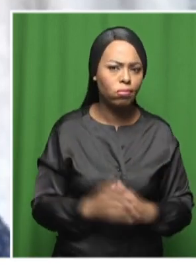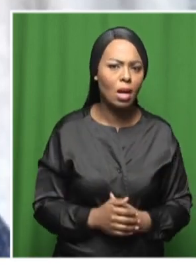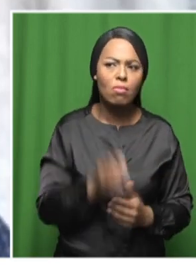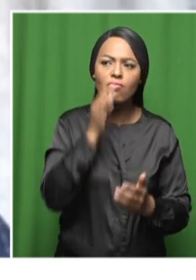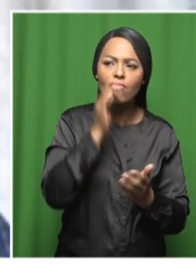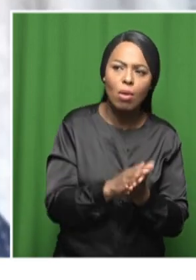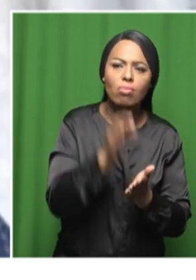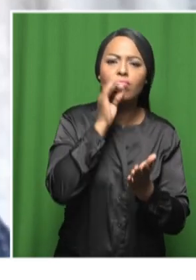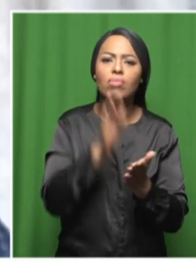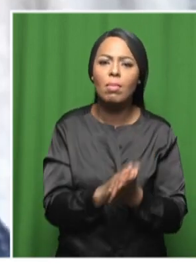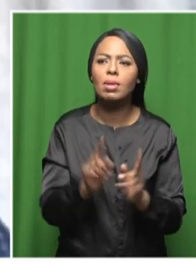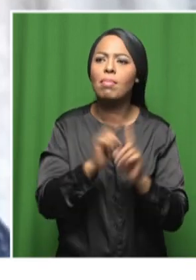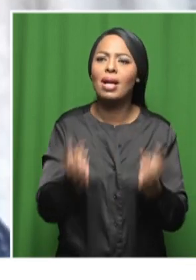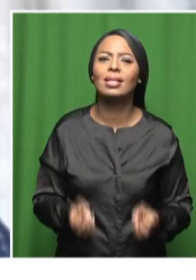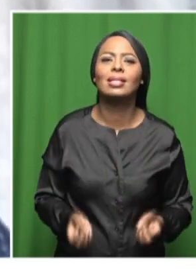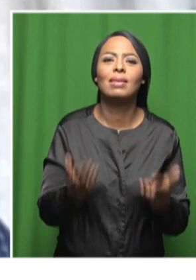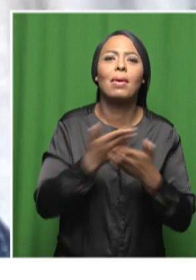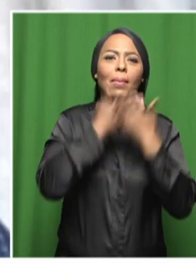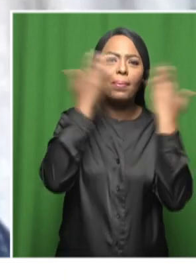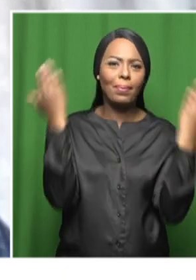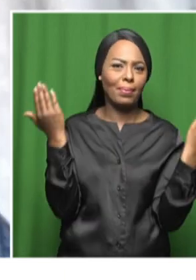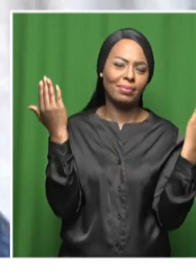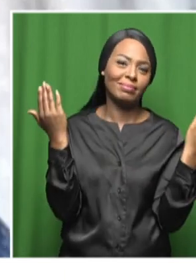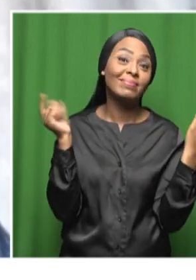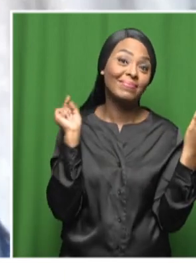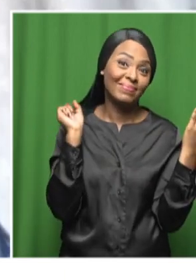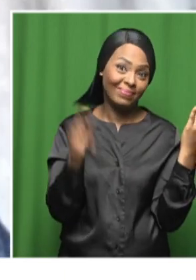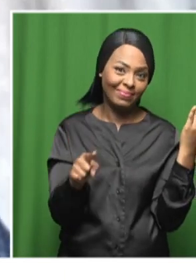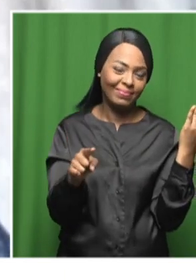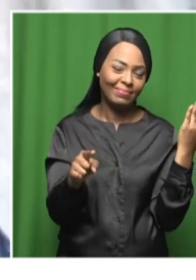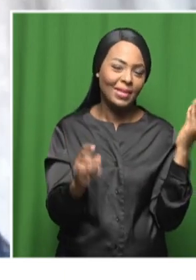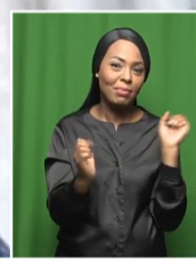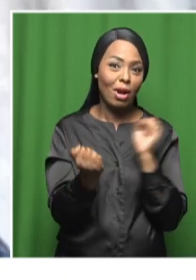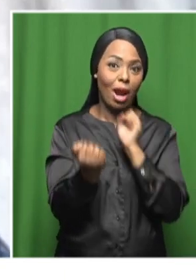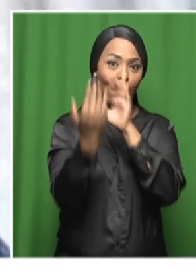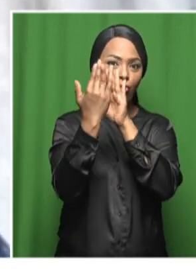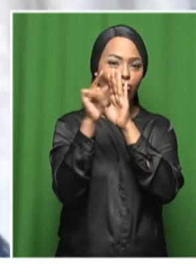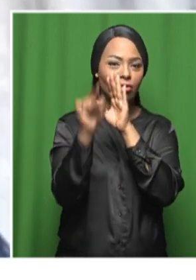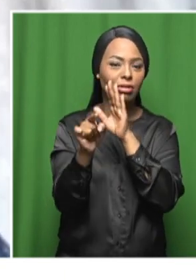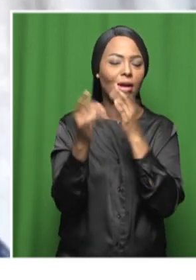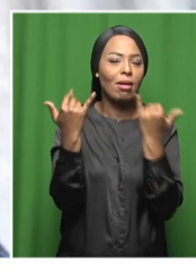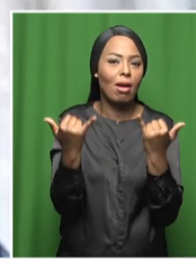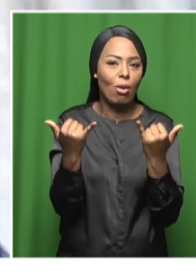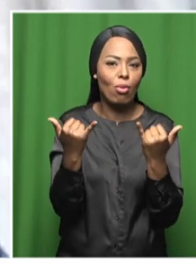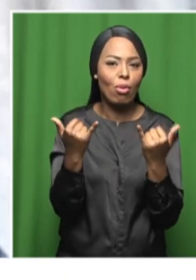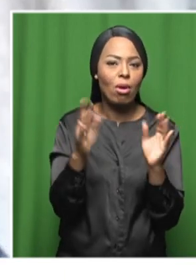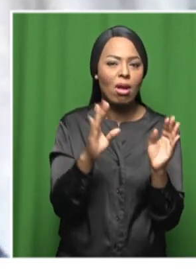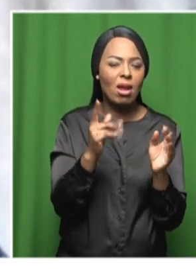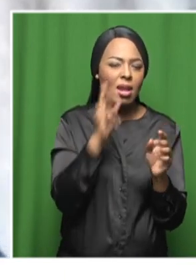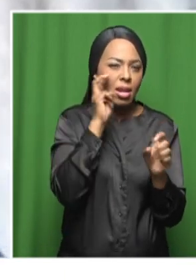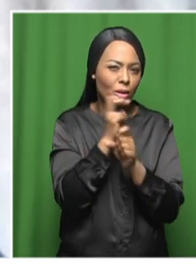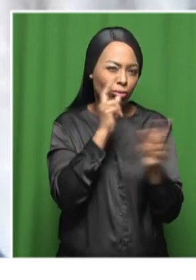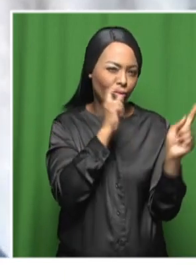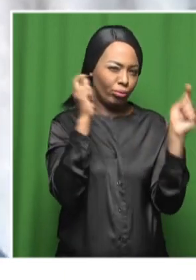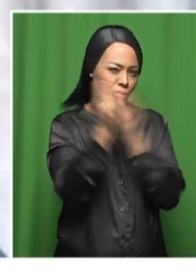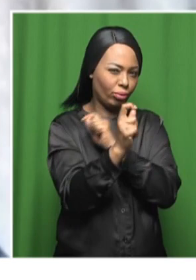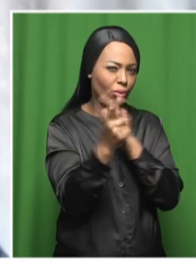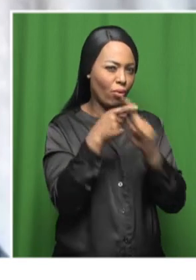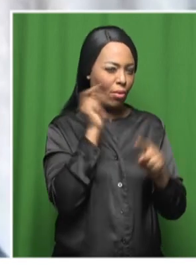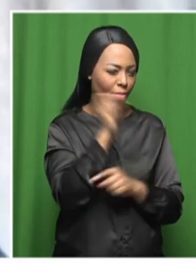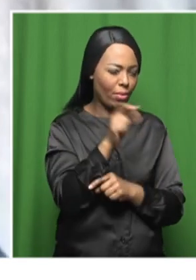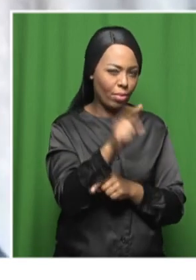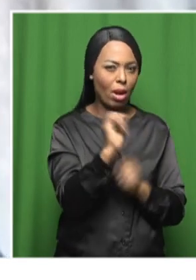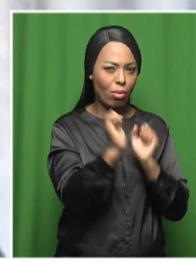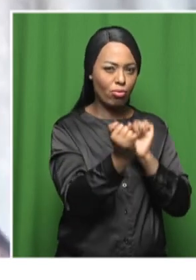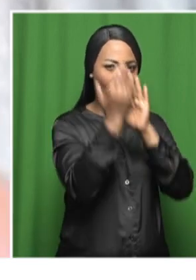overpromises and underdelivers. So my approach in this is to move away from this hierarchical approach